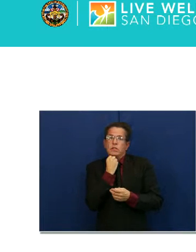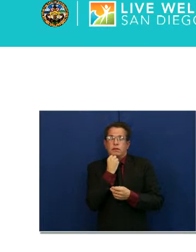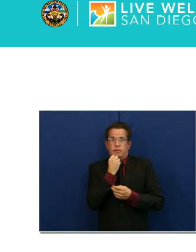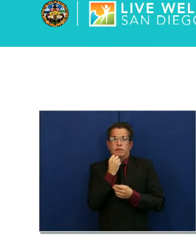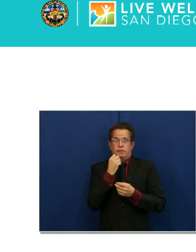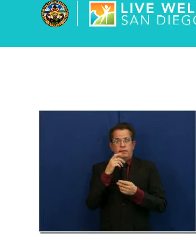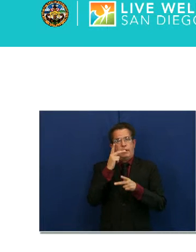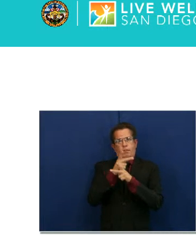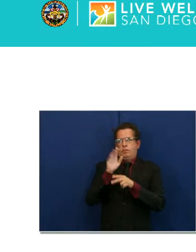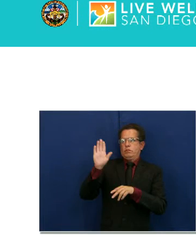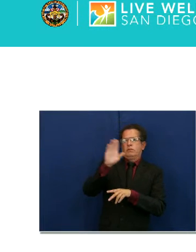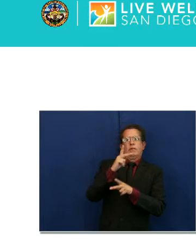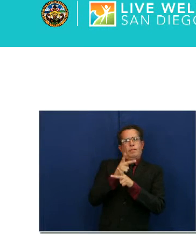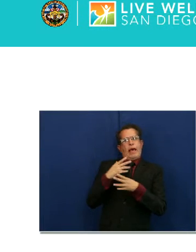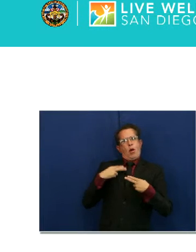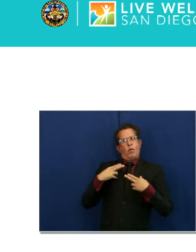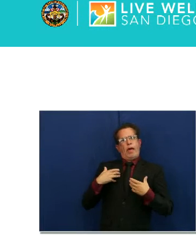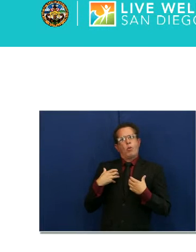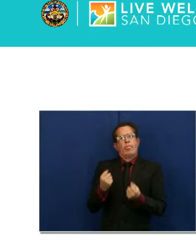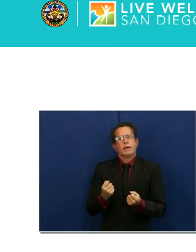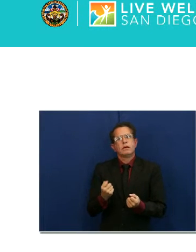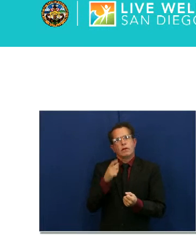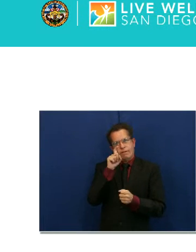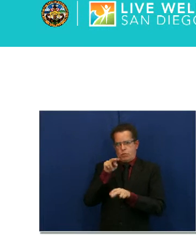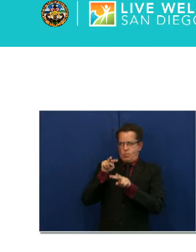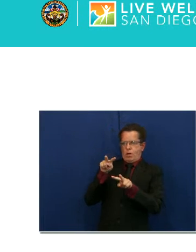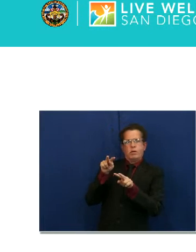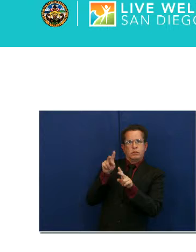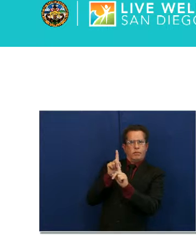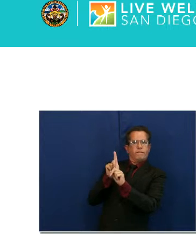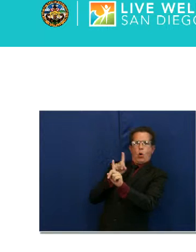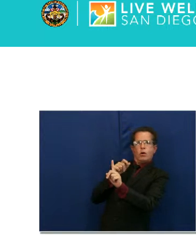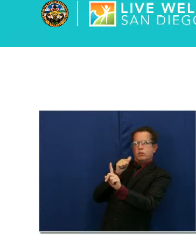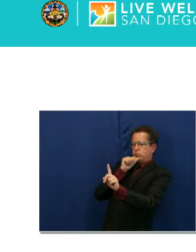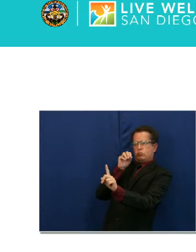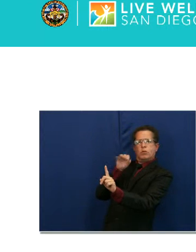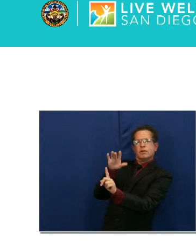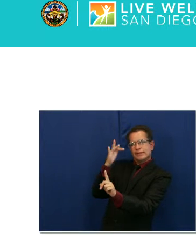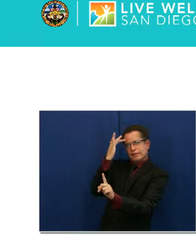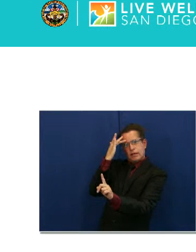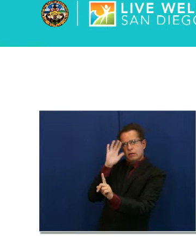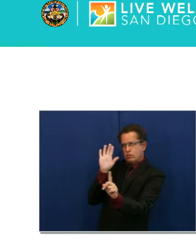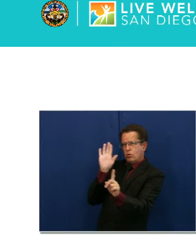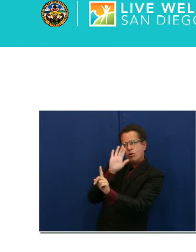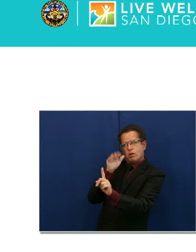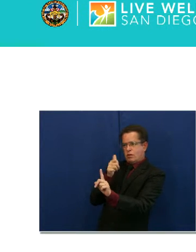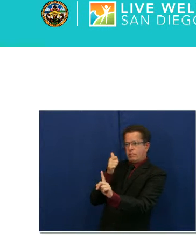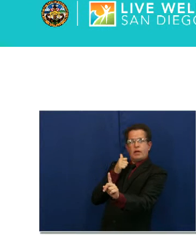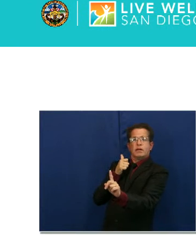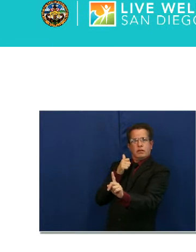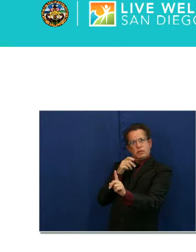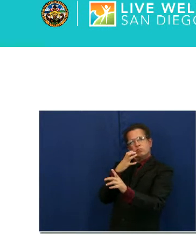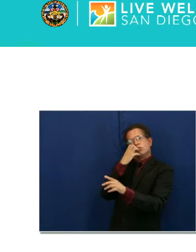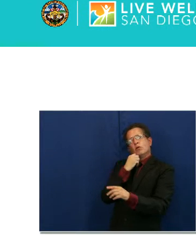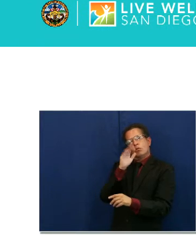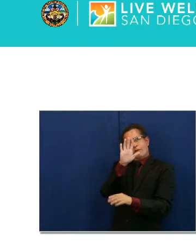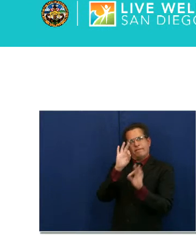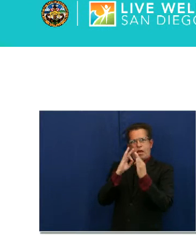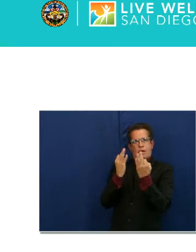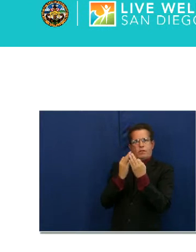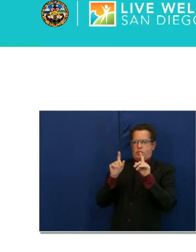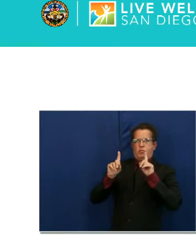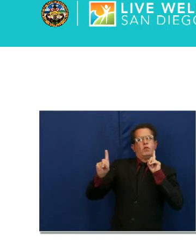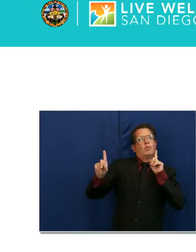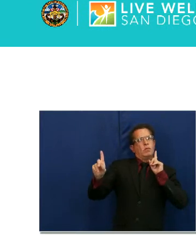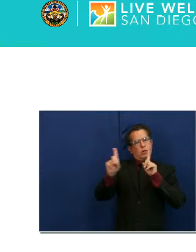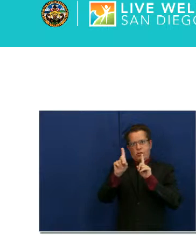gift of health. If we don't look out for each other, this virus will remain out of control. So we want you to